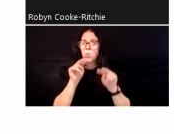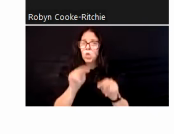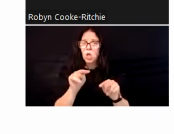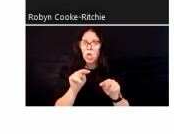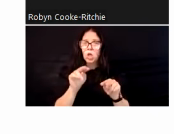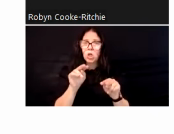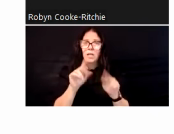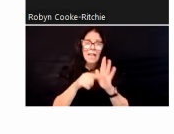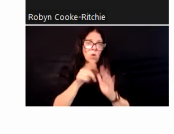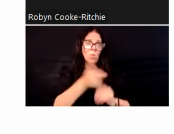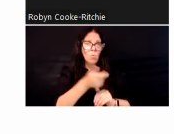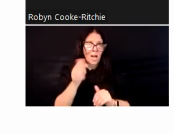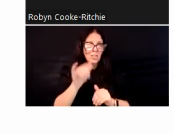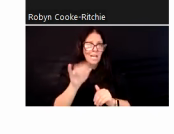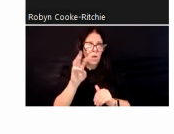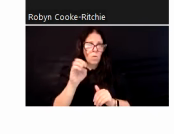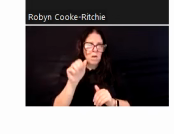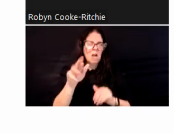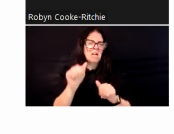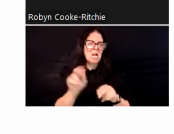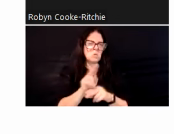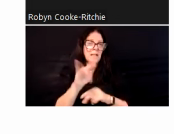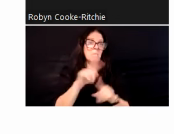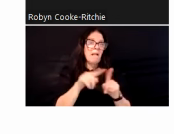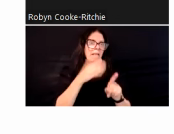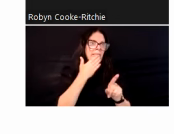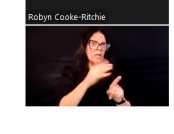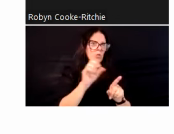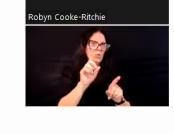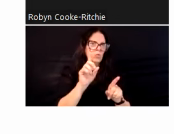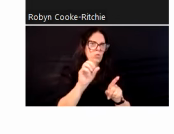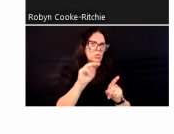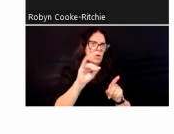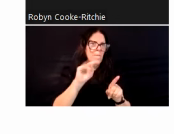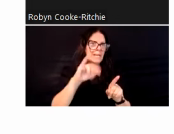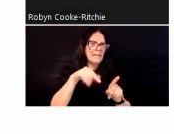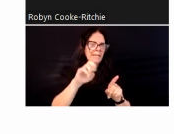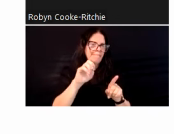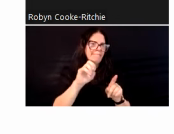webinar later, you can use the links directly as well. But thank you, Dominique, for putting that in there.